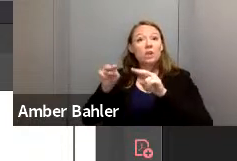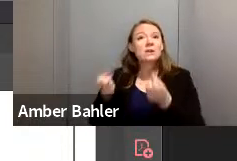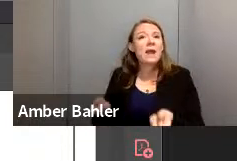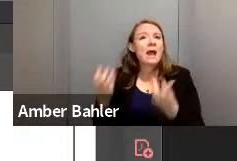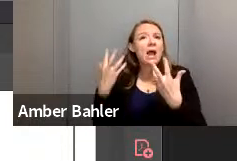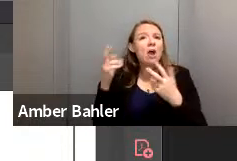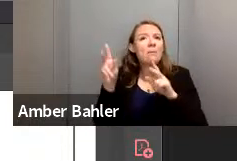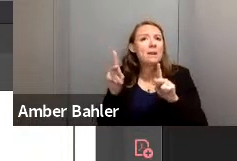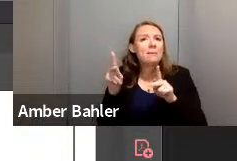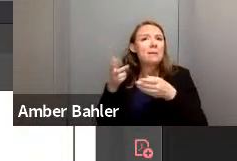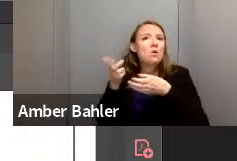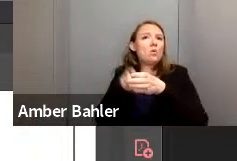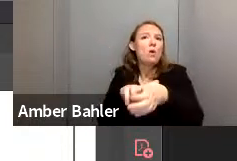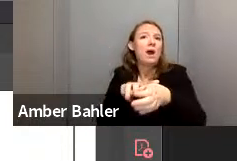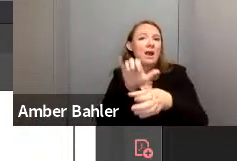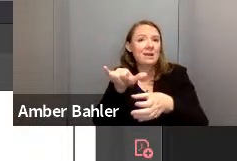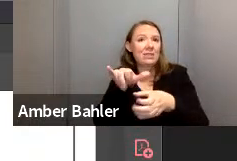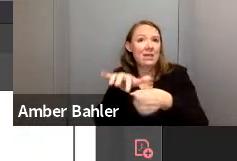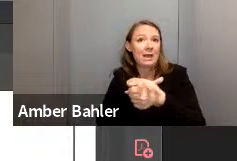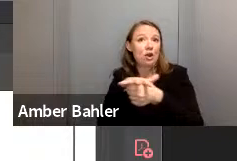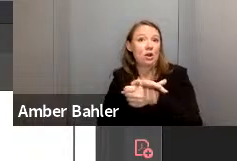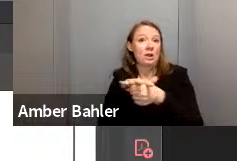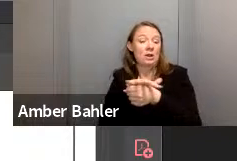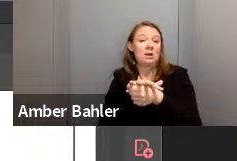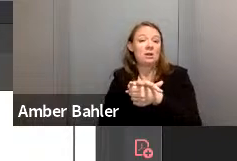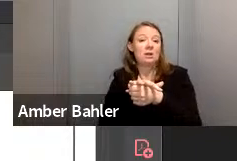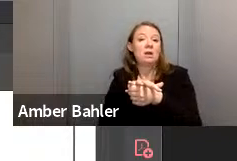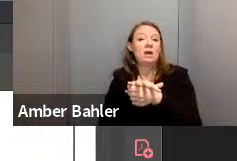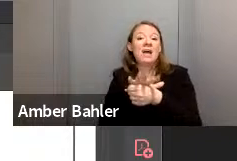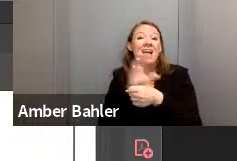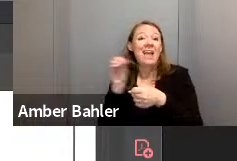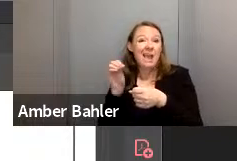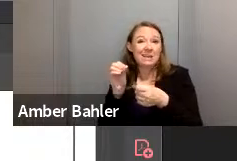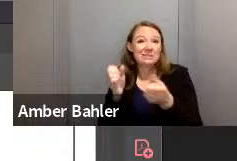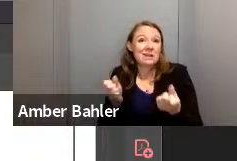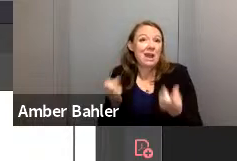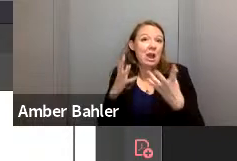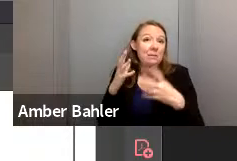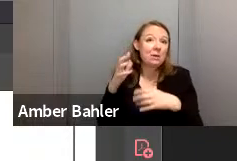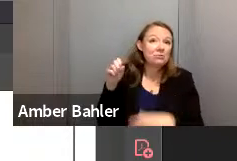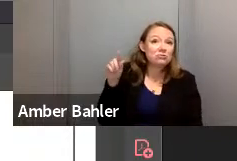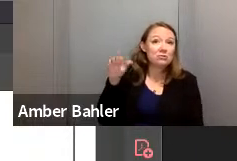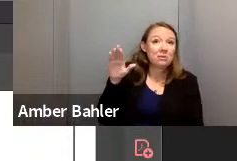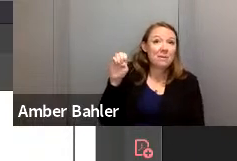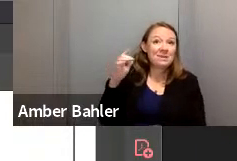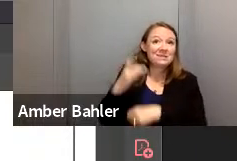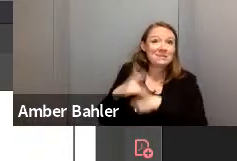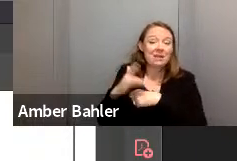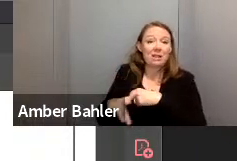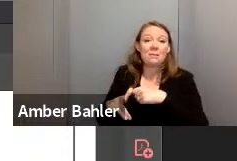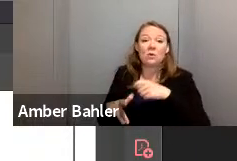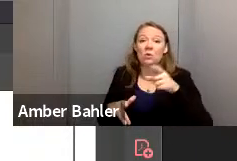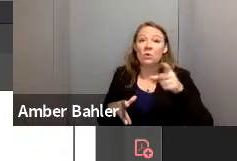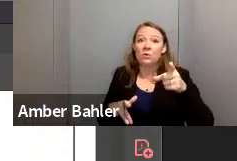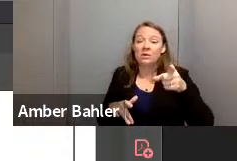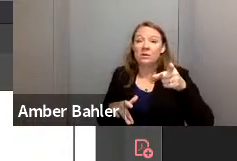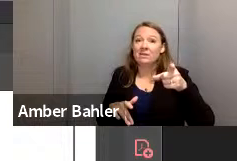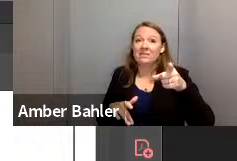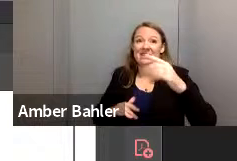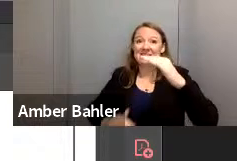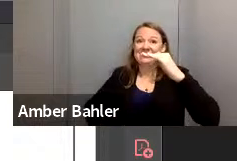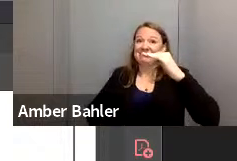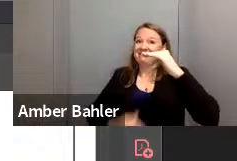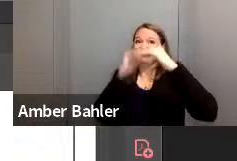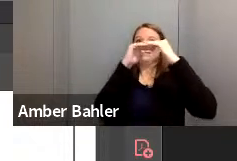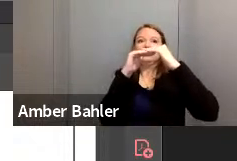of the area and what we had available for spacing, and this is like all that we could take